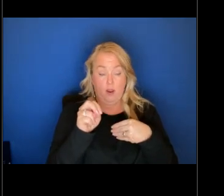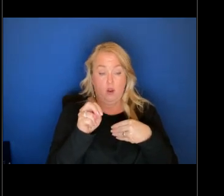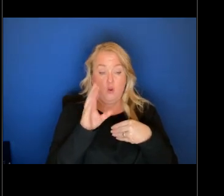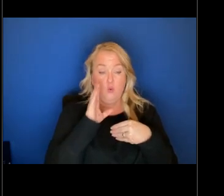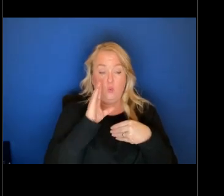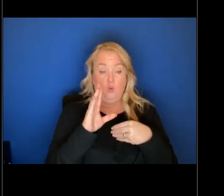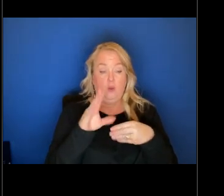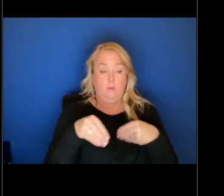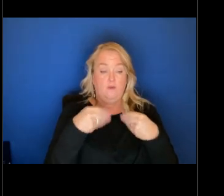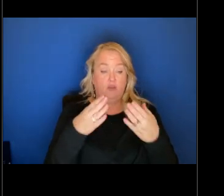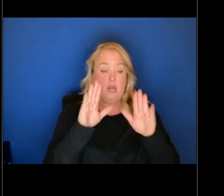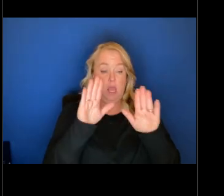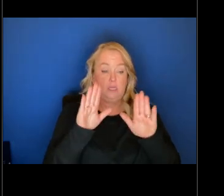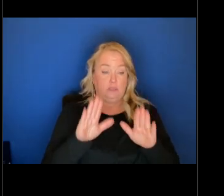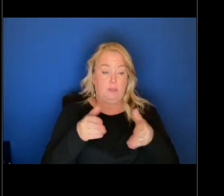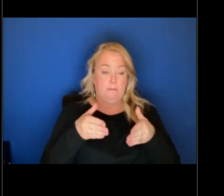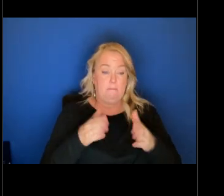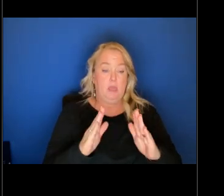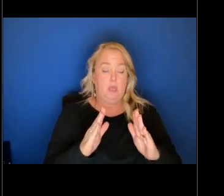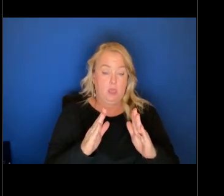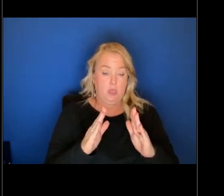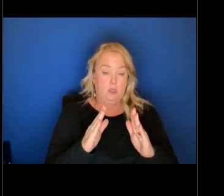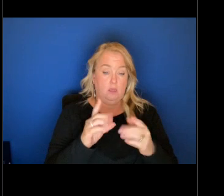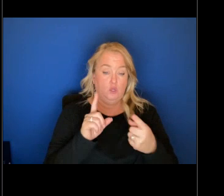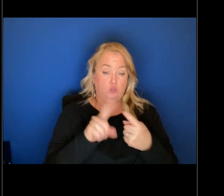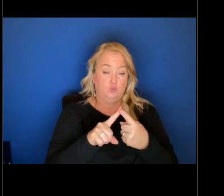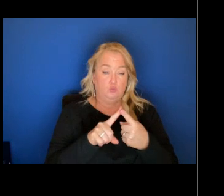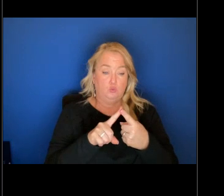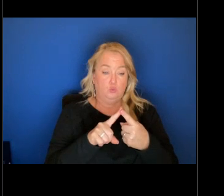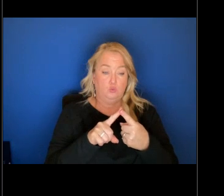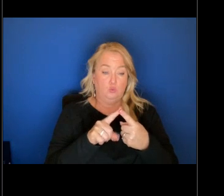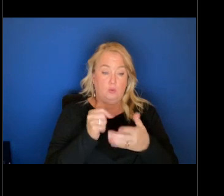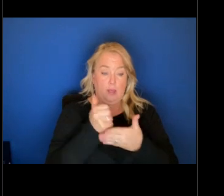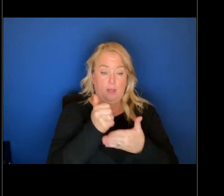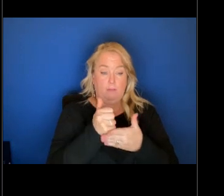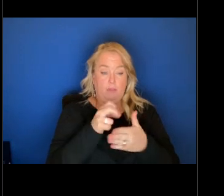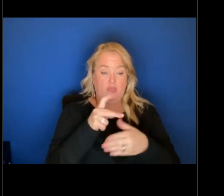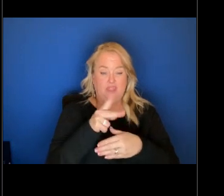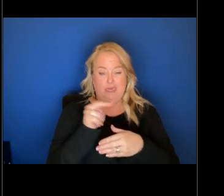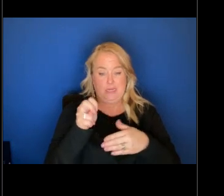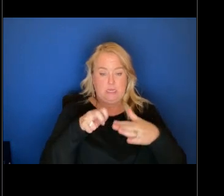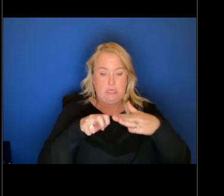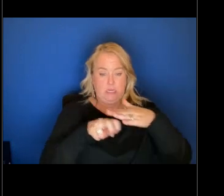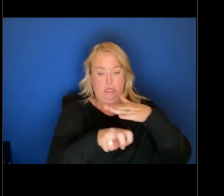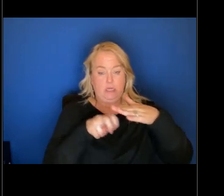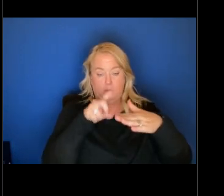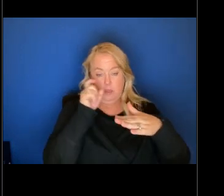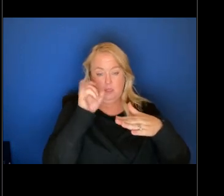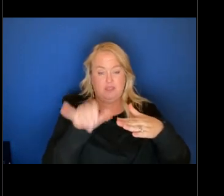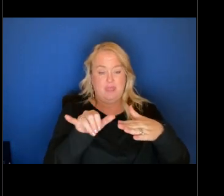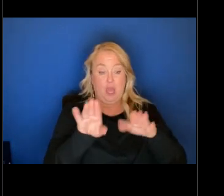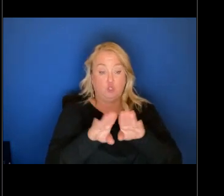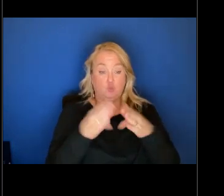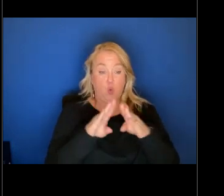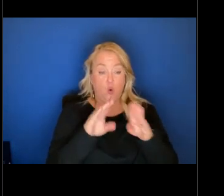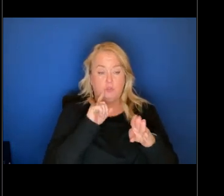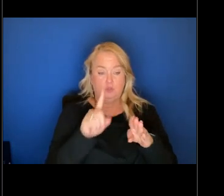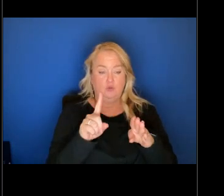another excellent method to conceal knee space because the doors are